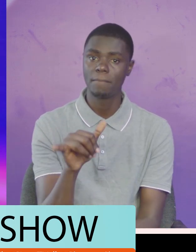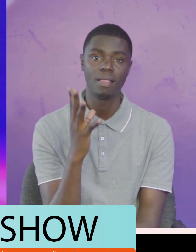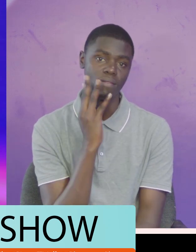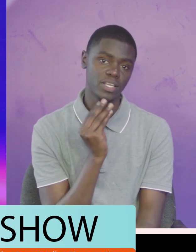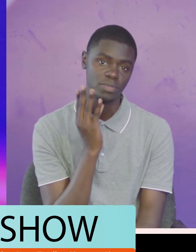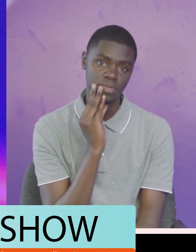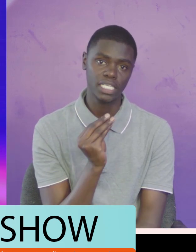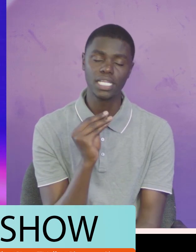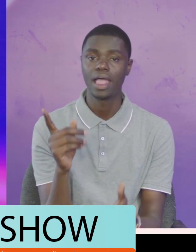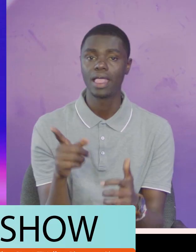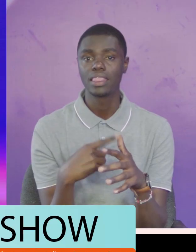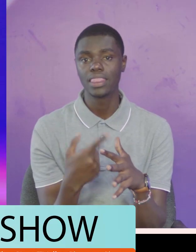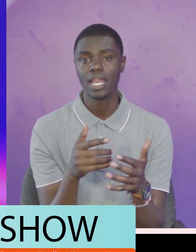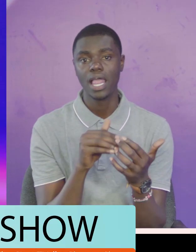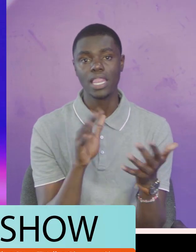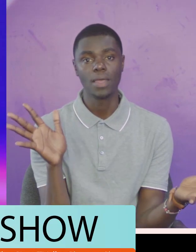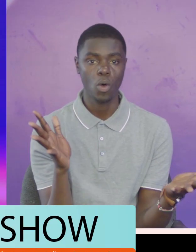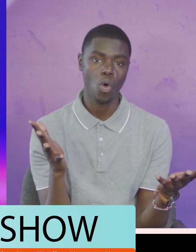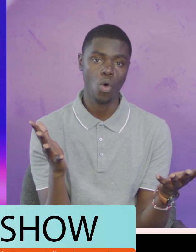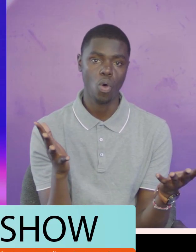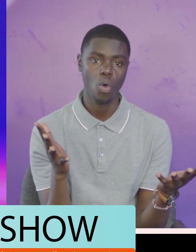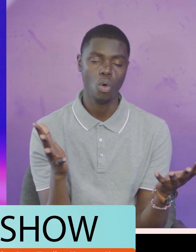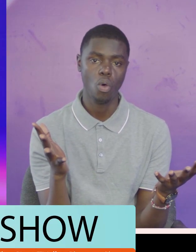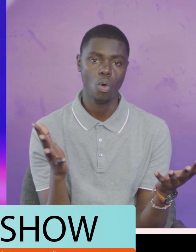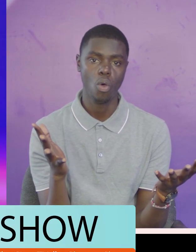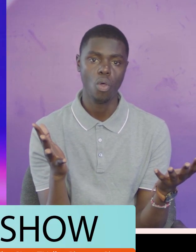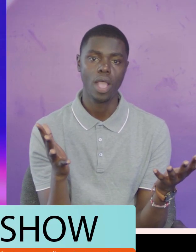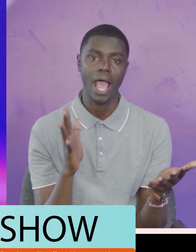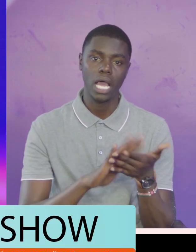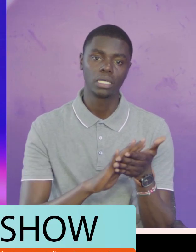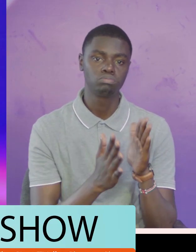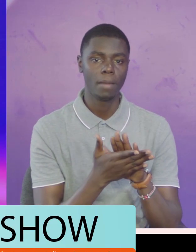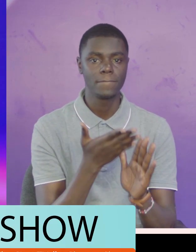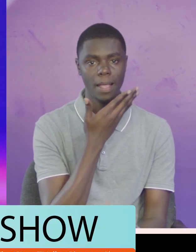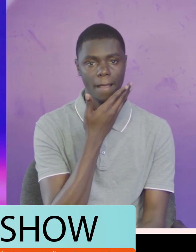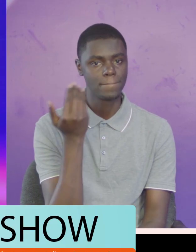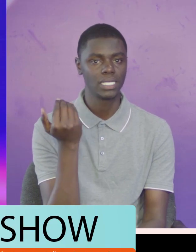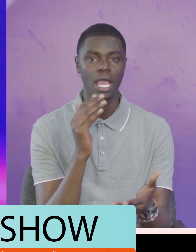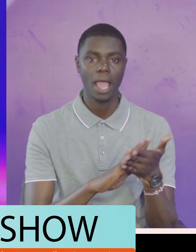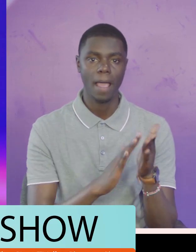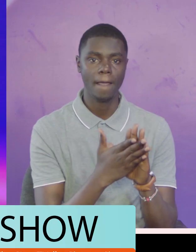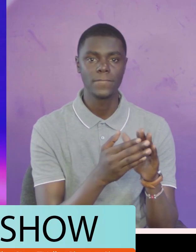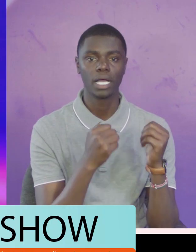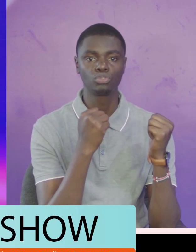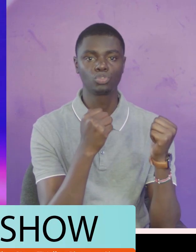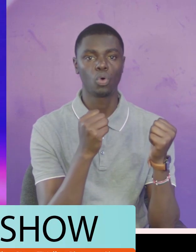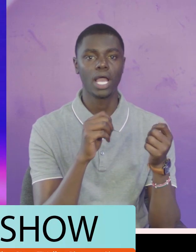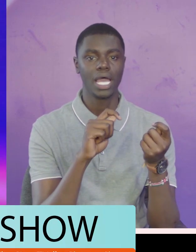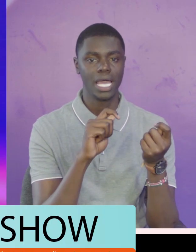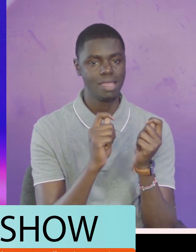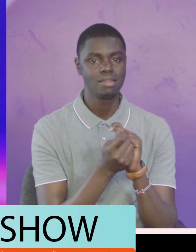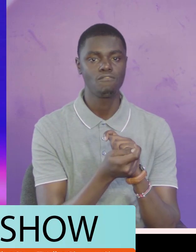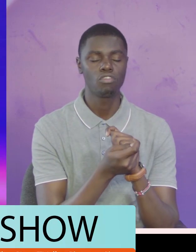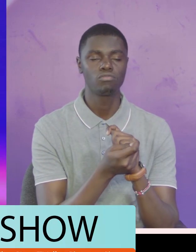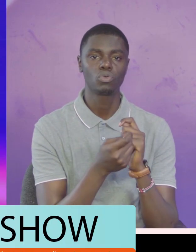that experience, then the more I get better and I get stronger and I